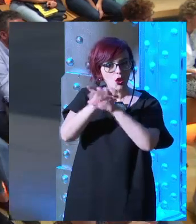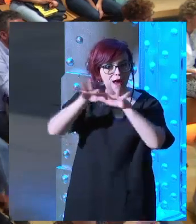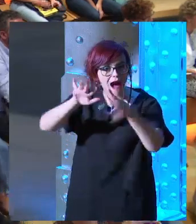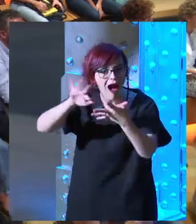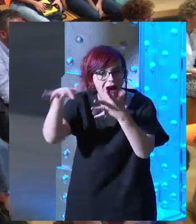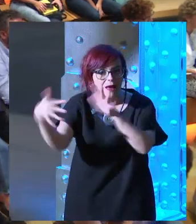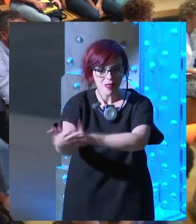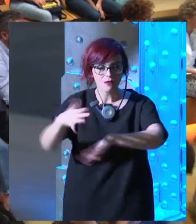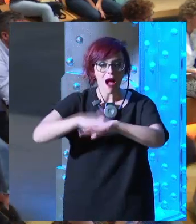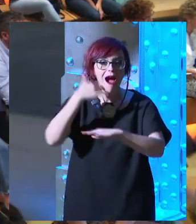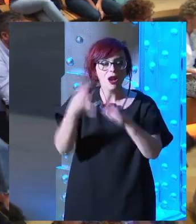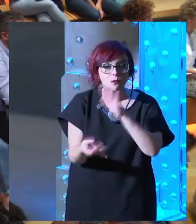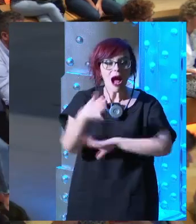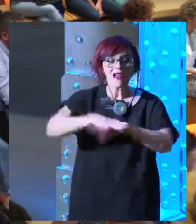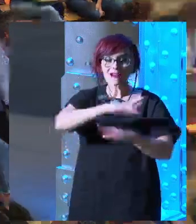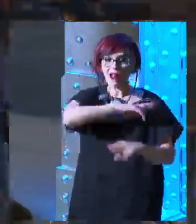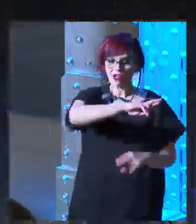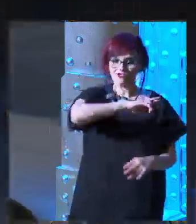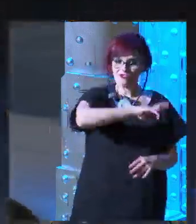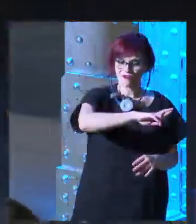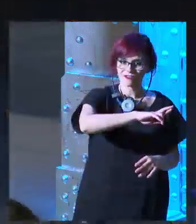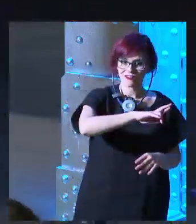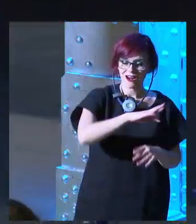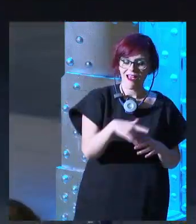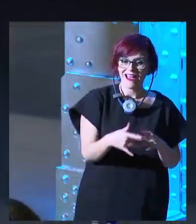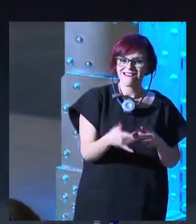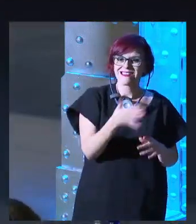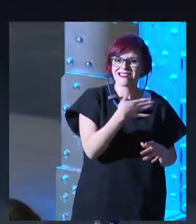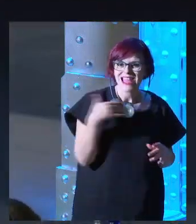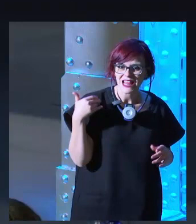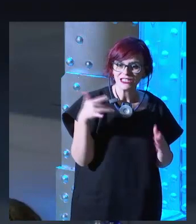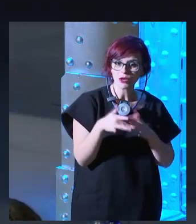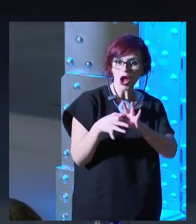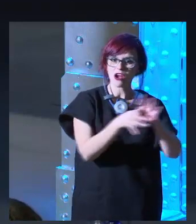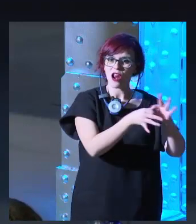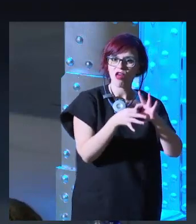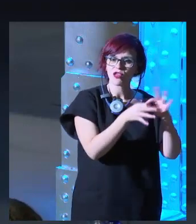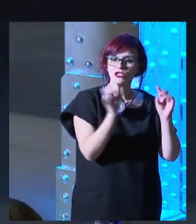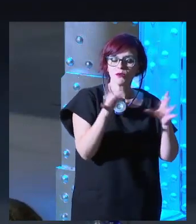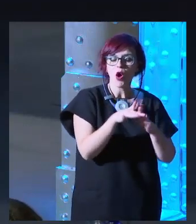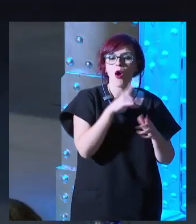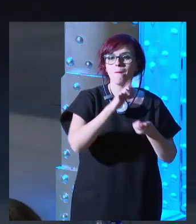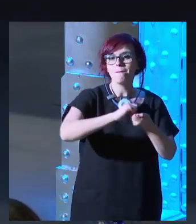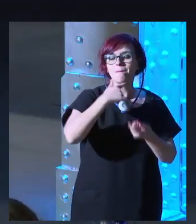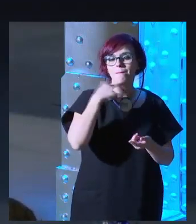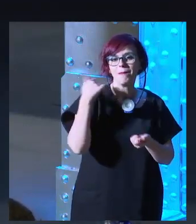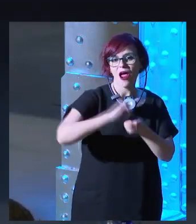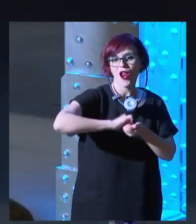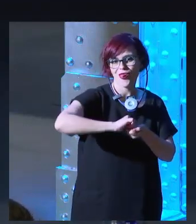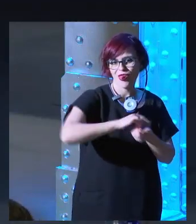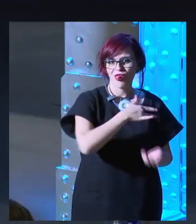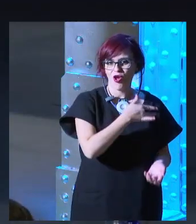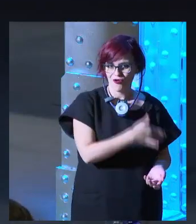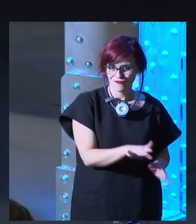its best is meant to be about forgiveness, about welcoming the stranger, about looking after the widows and